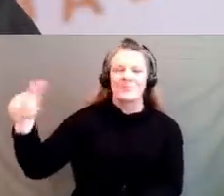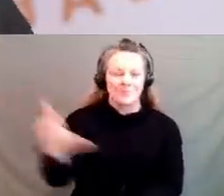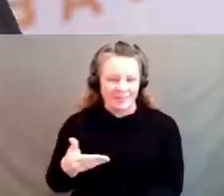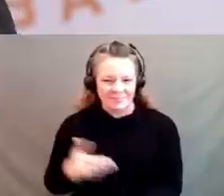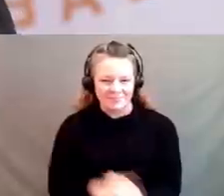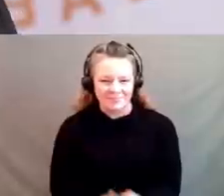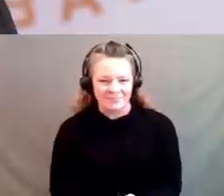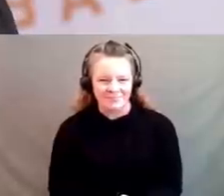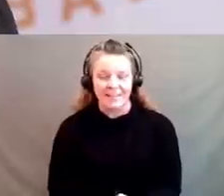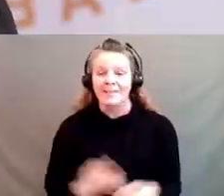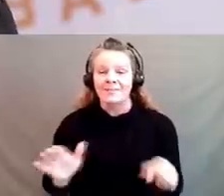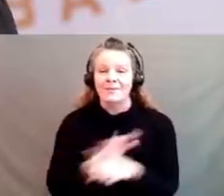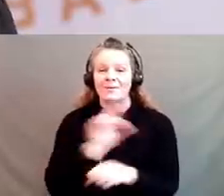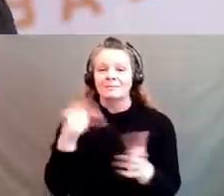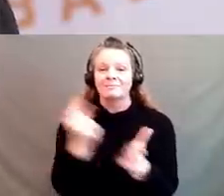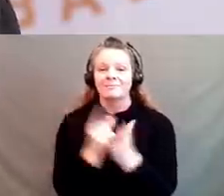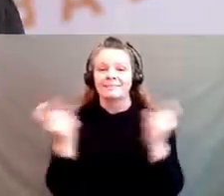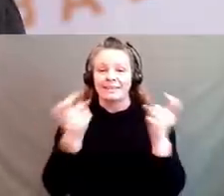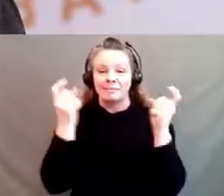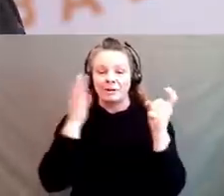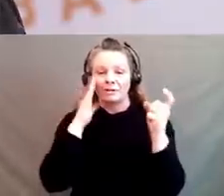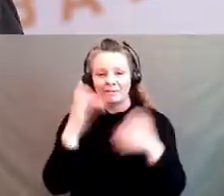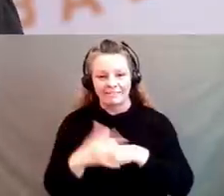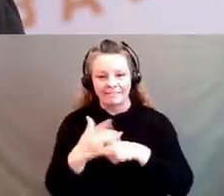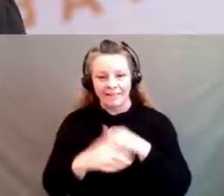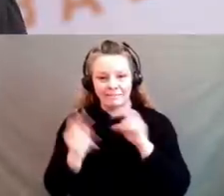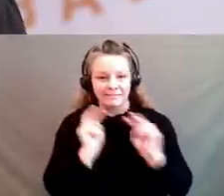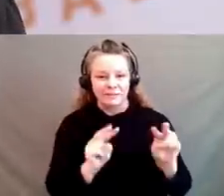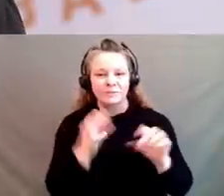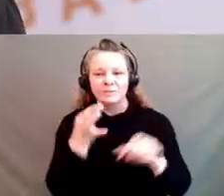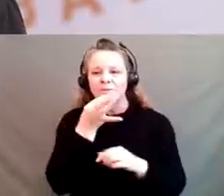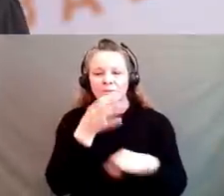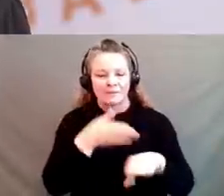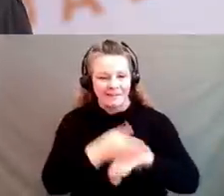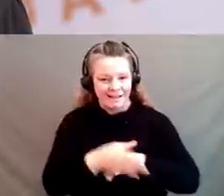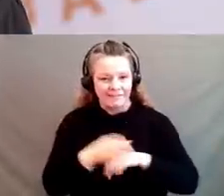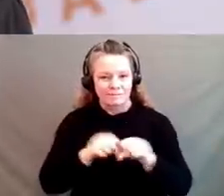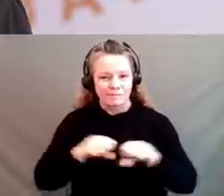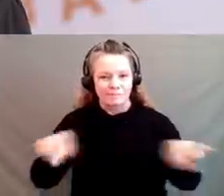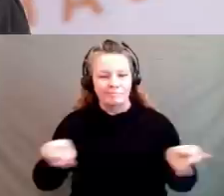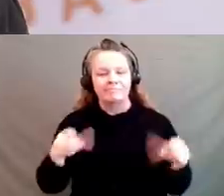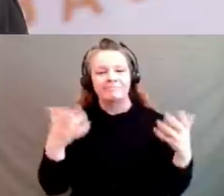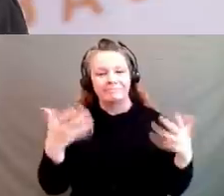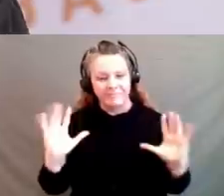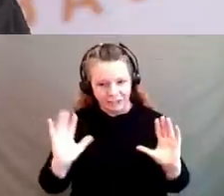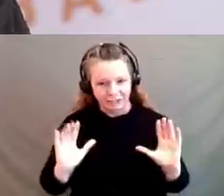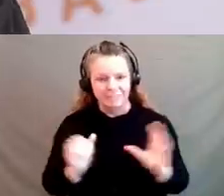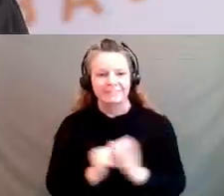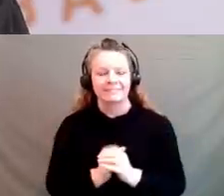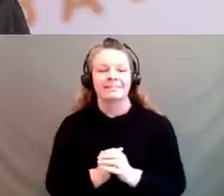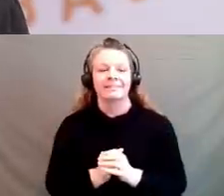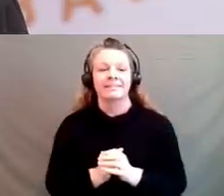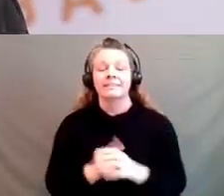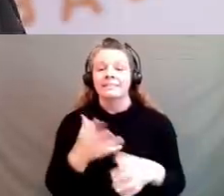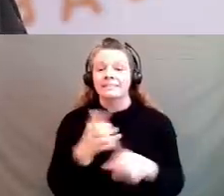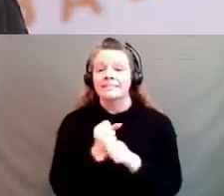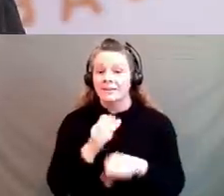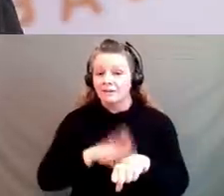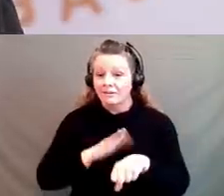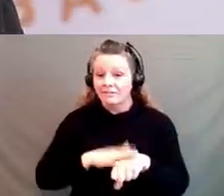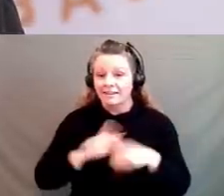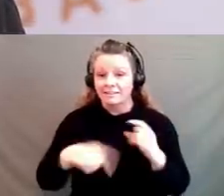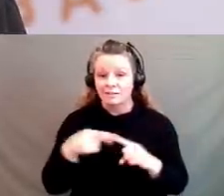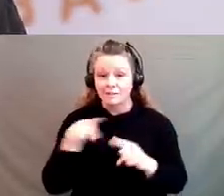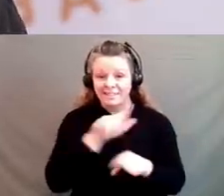ceremony will be available to view shortly after our broadcast concludes. And to receive a notification on when this video and